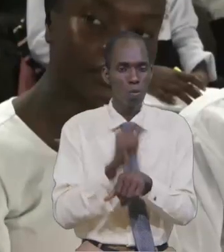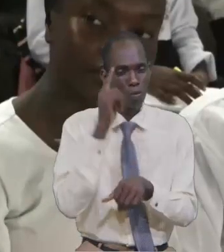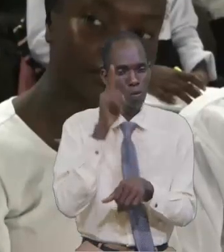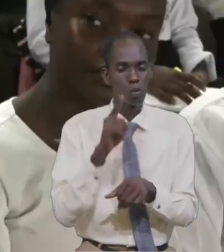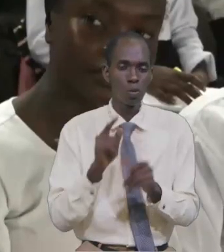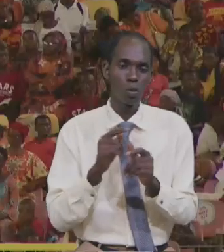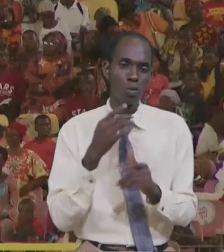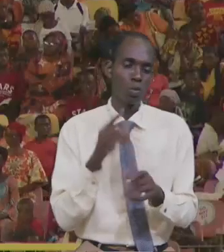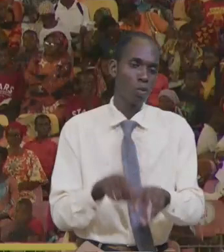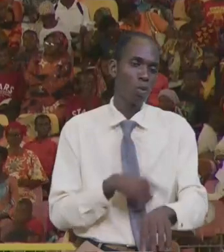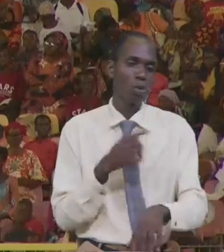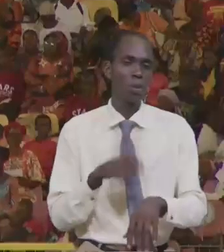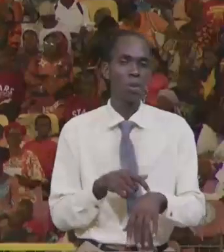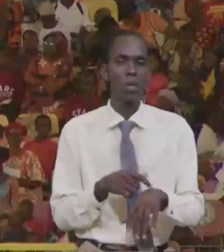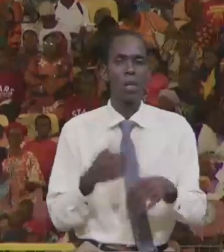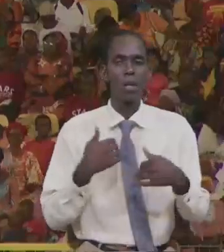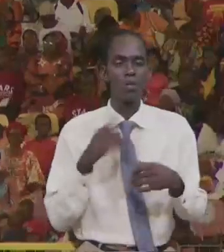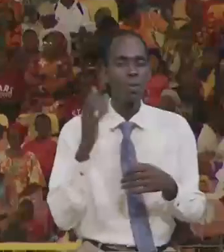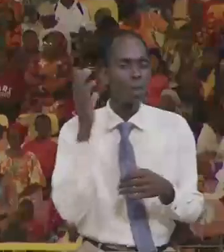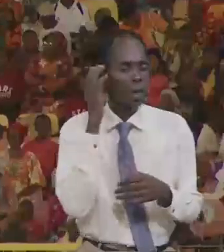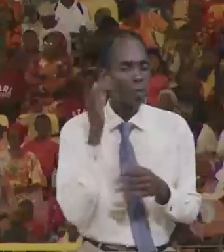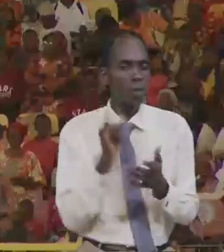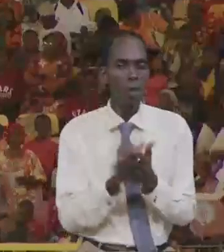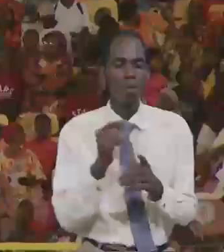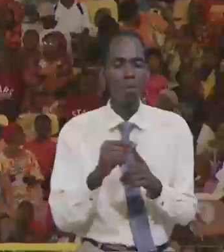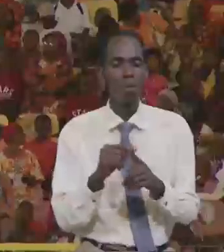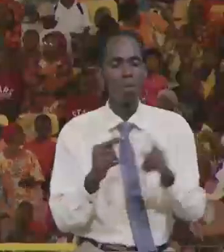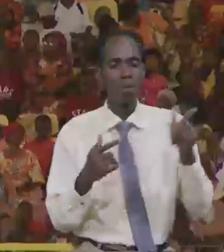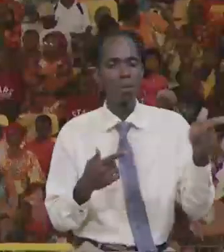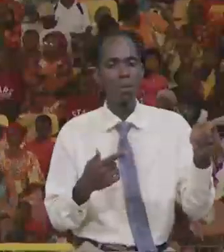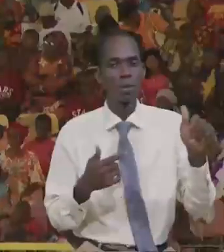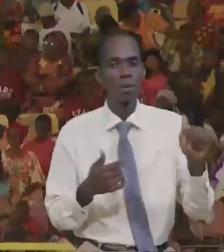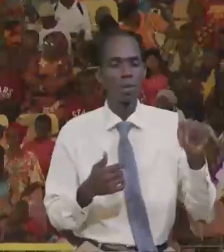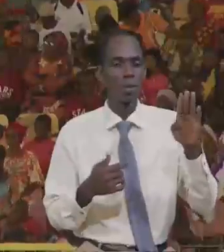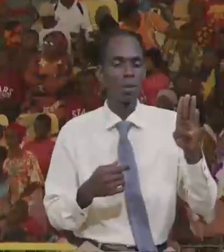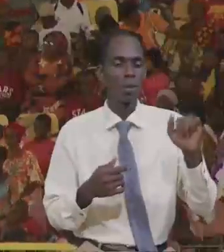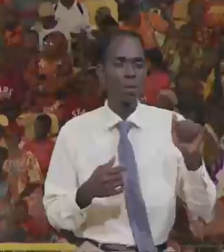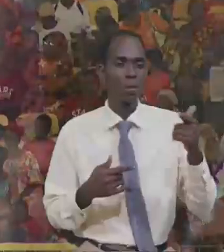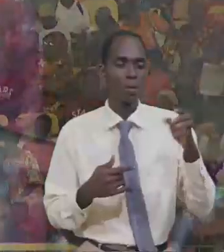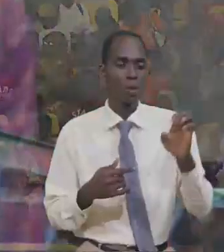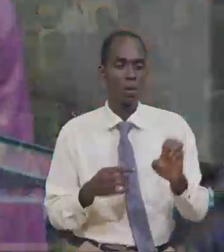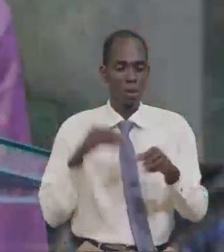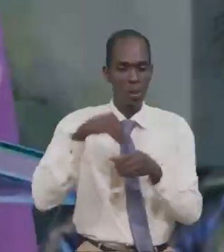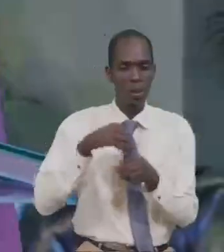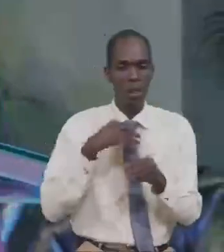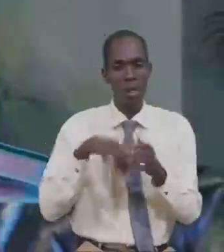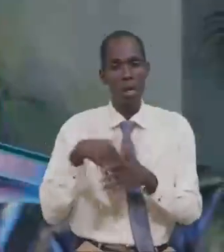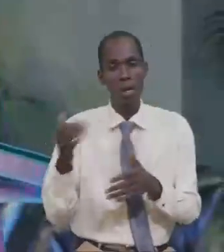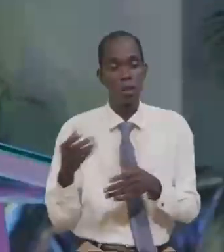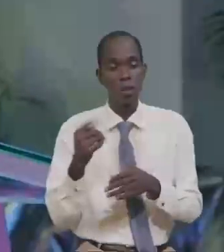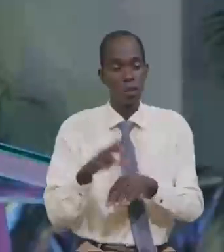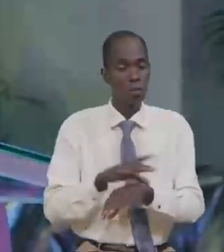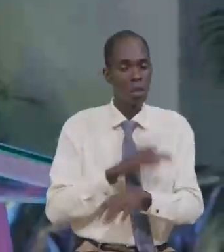produce anything by itself. It's what you feed into it. It's what you put into it. And so, if you don't read